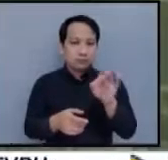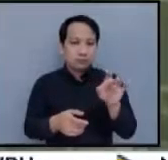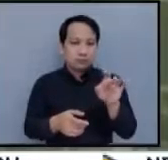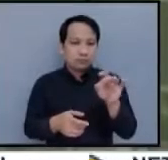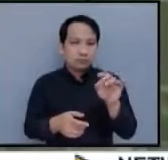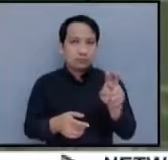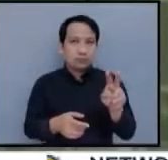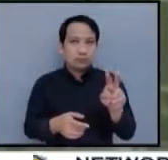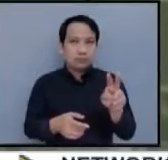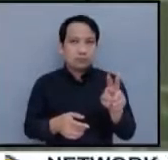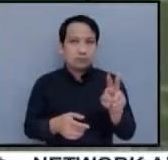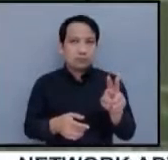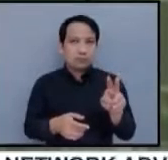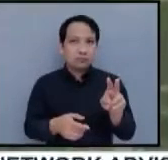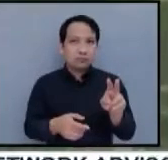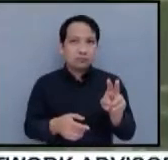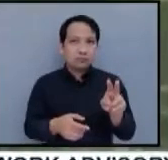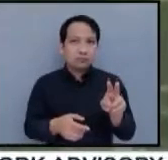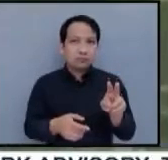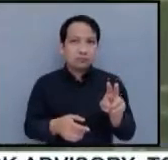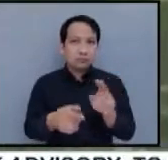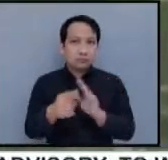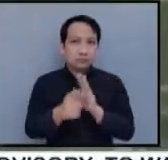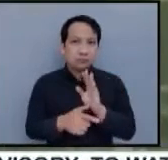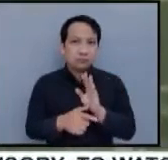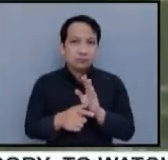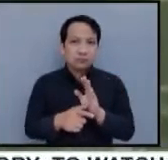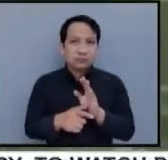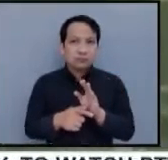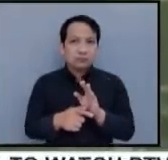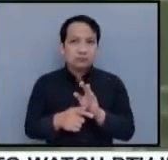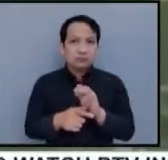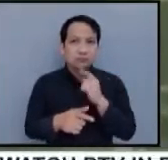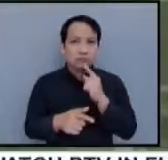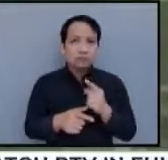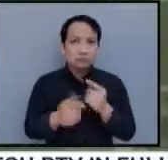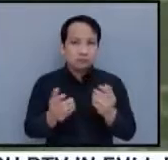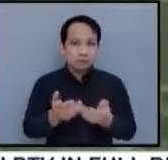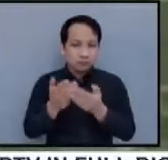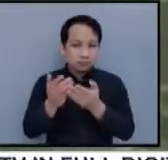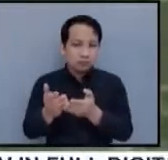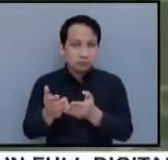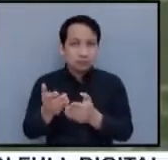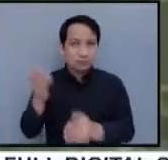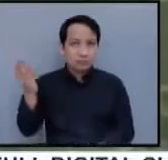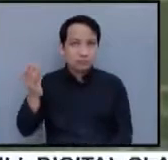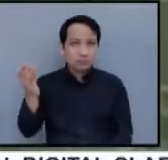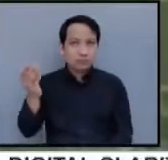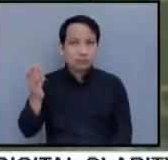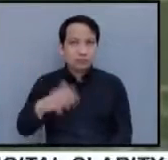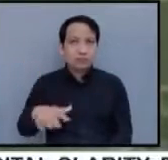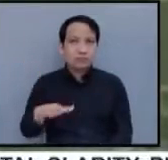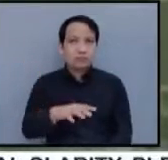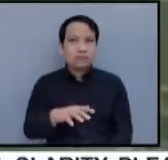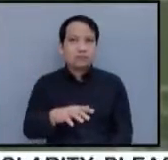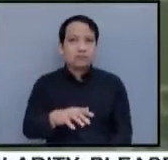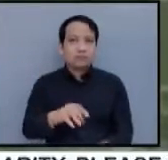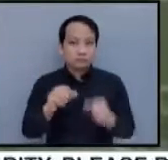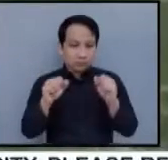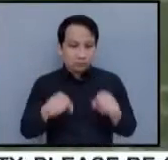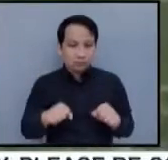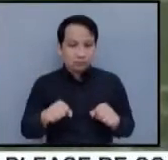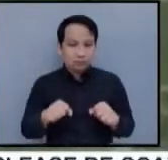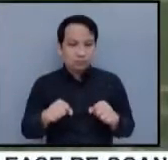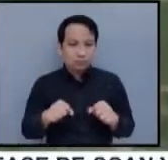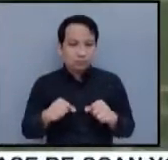Nations Convention on the Law of the Sea, we provided an example of how states should resolve their